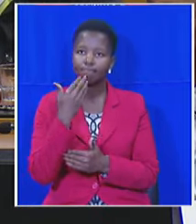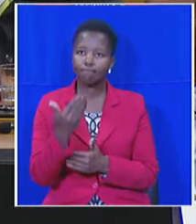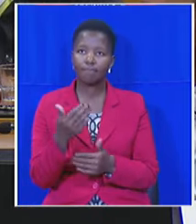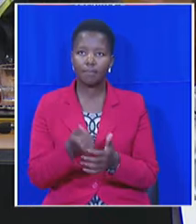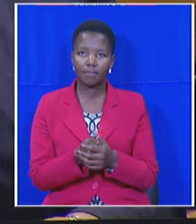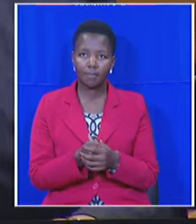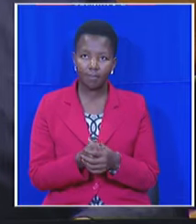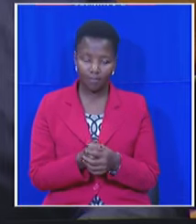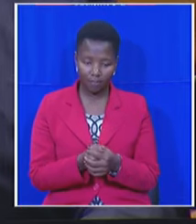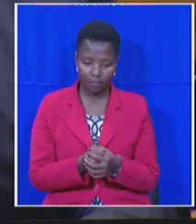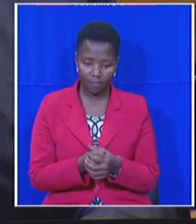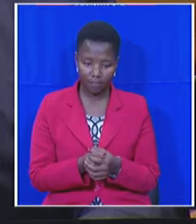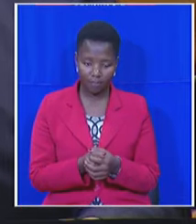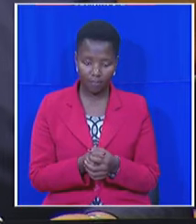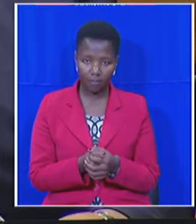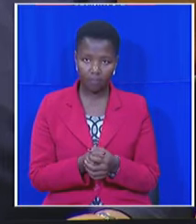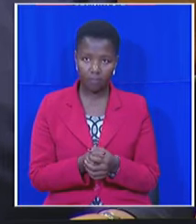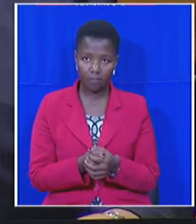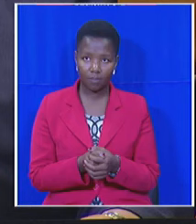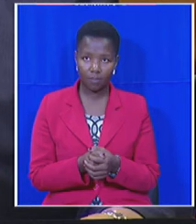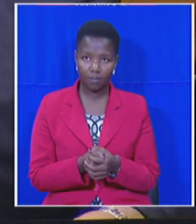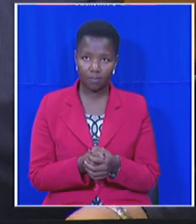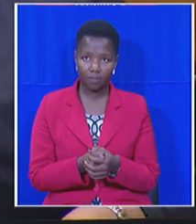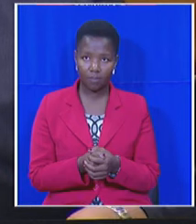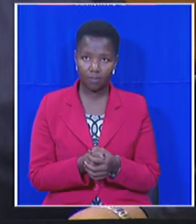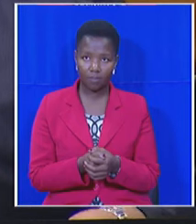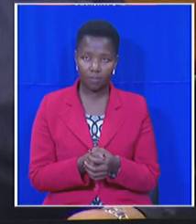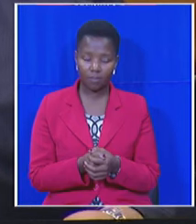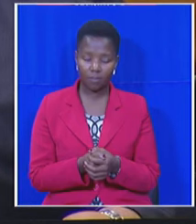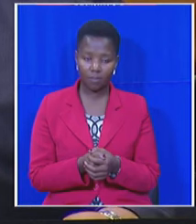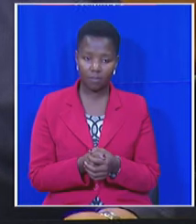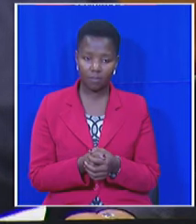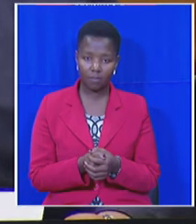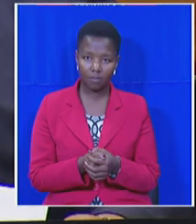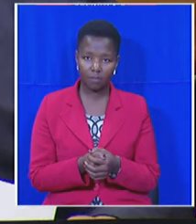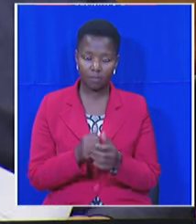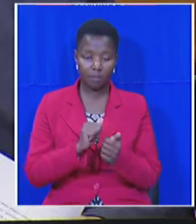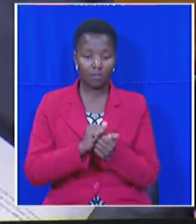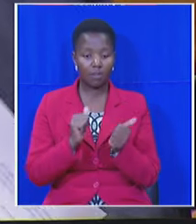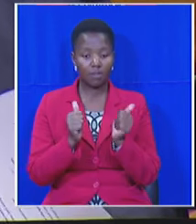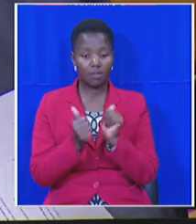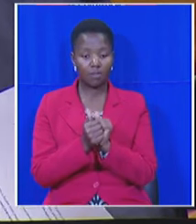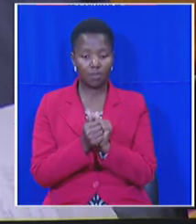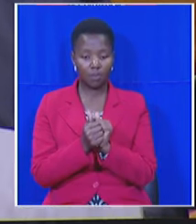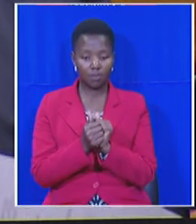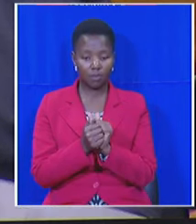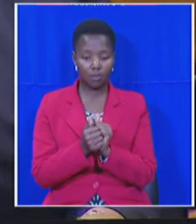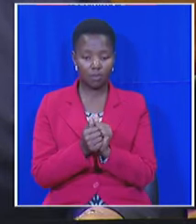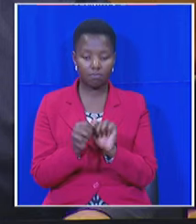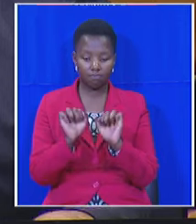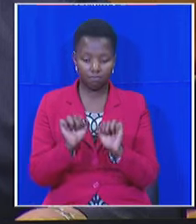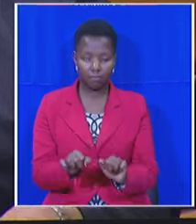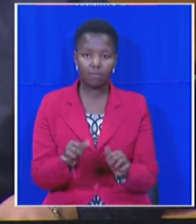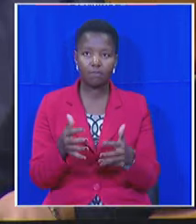of the DA have been noted. The vote on Sport and Recreation South Africa has been agreed